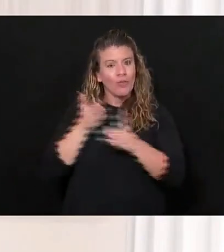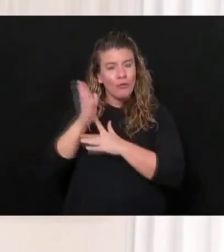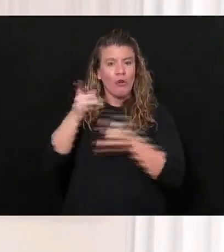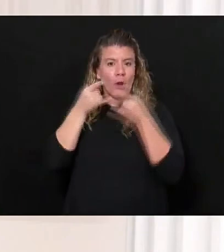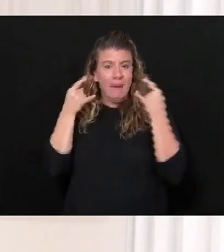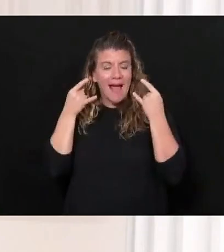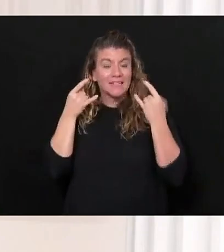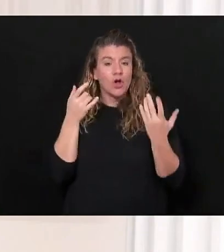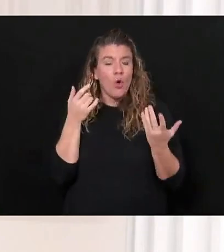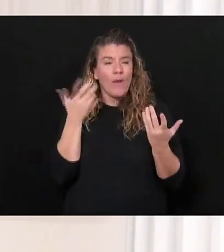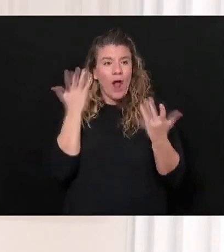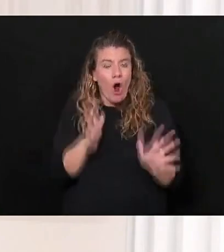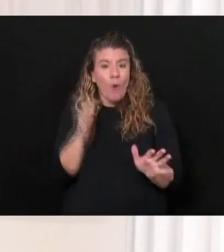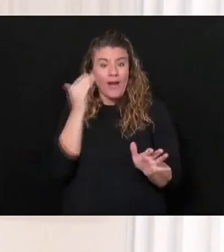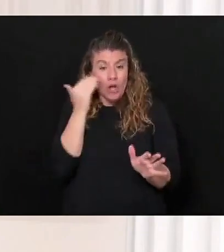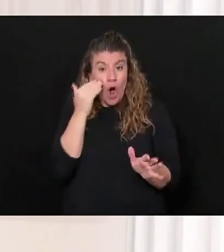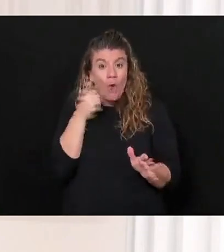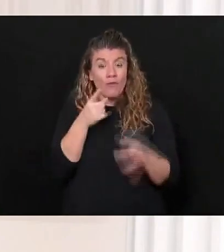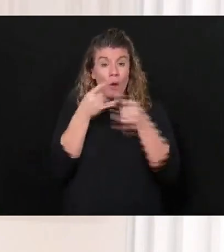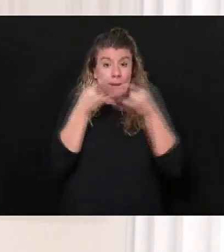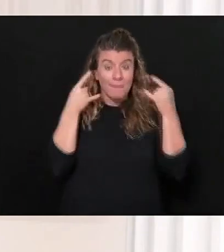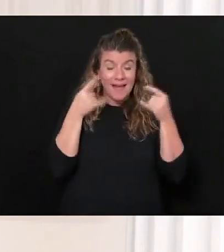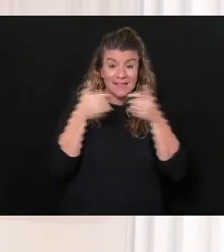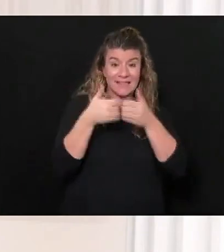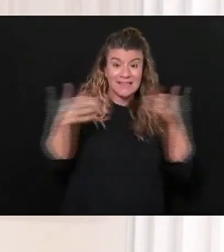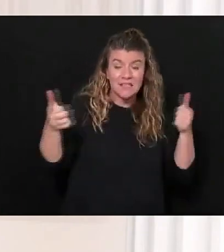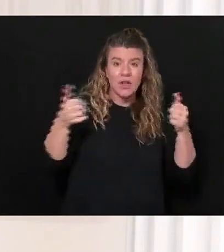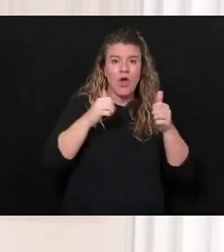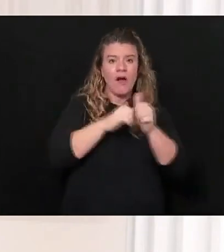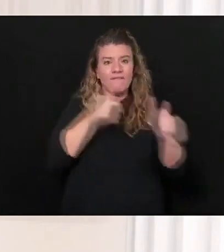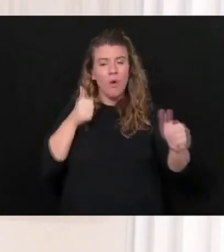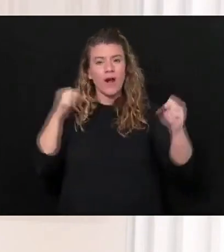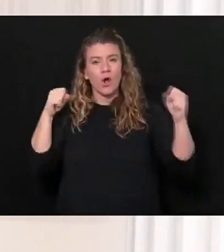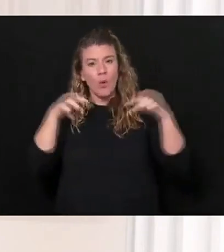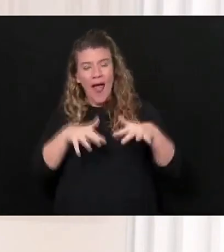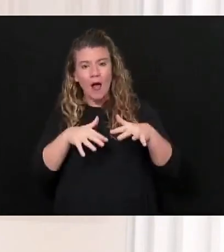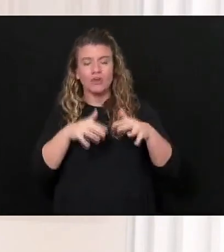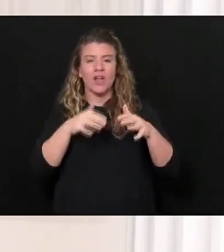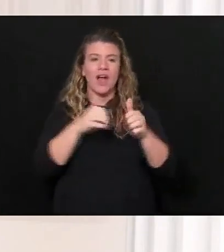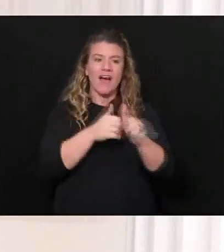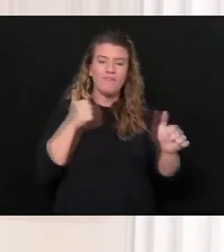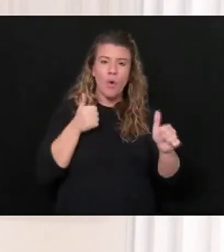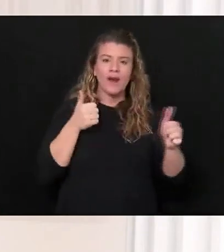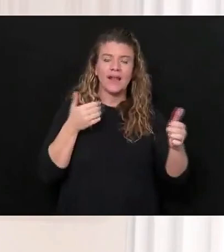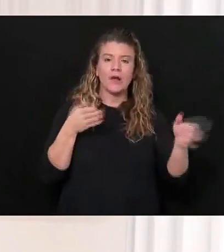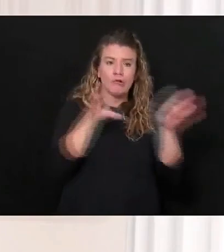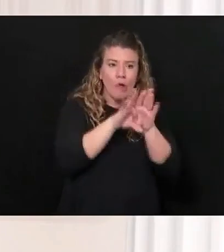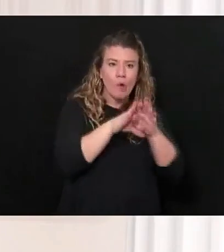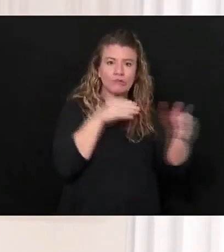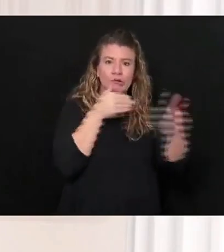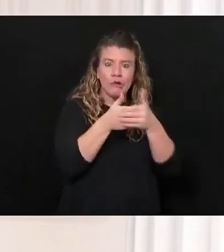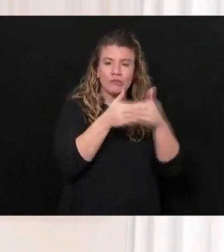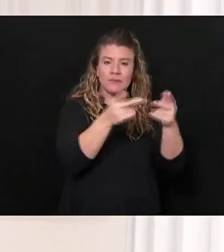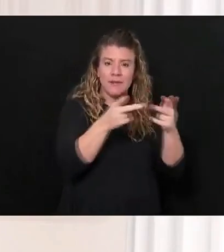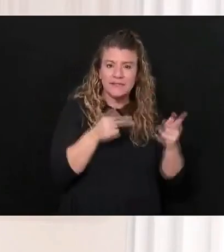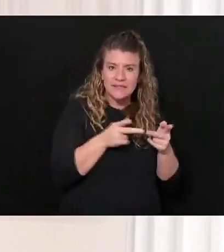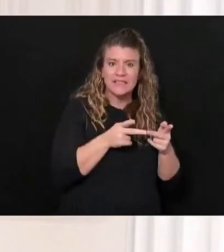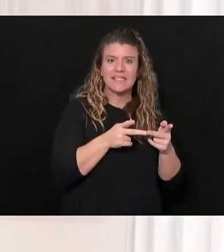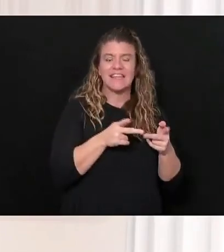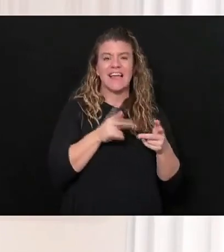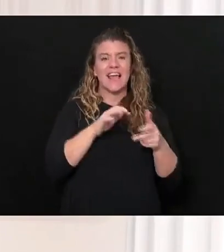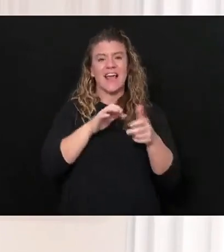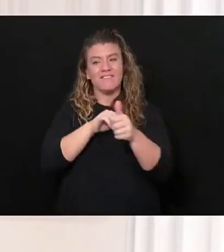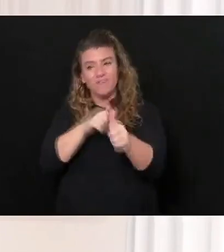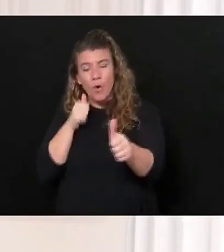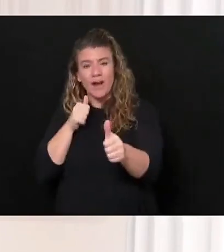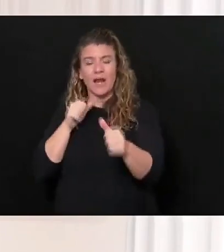that mask wearing, physical distancing, avoiding crowds, avoiding closed indoor spaces, and avoiding being